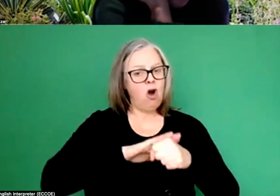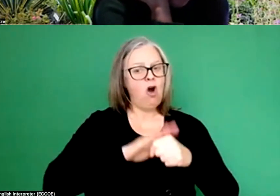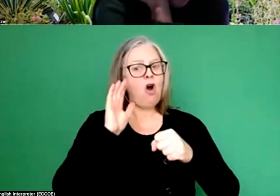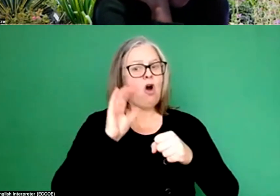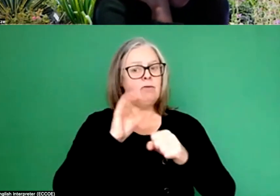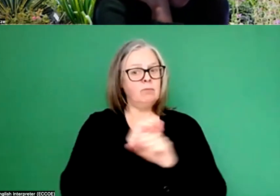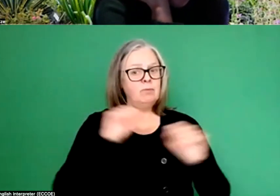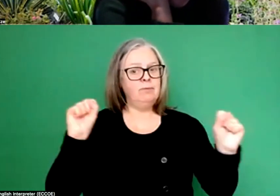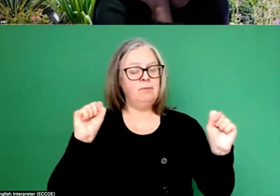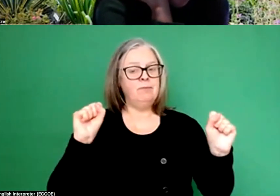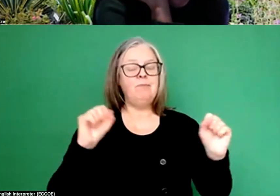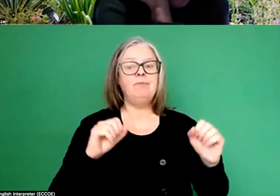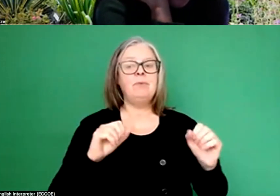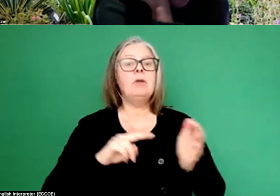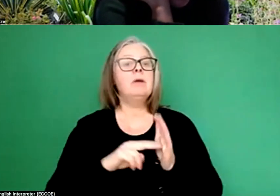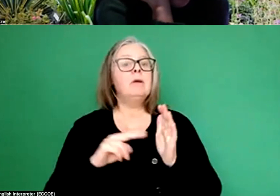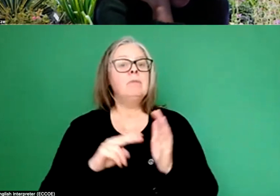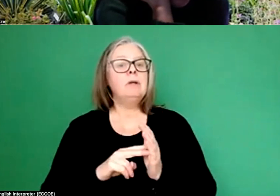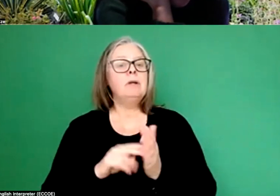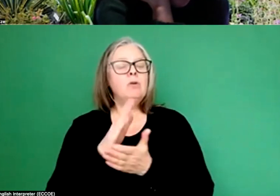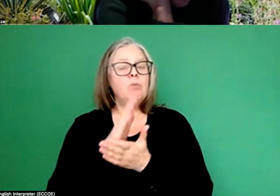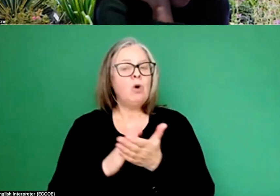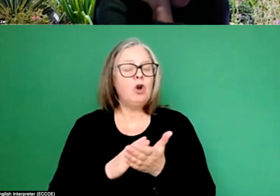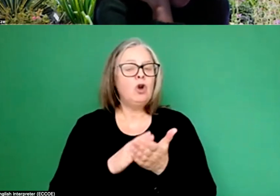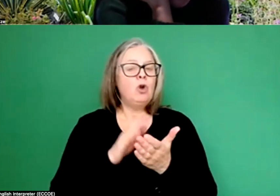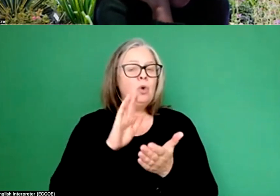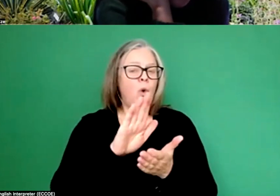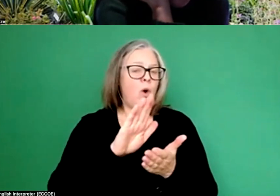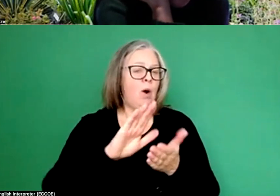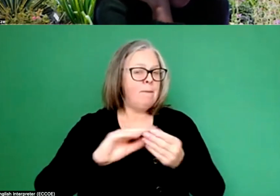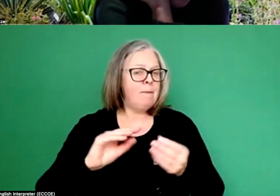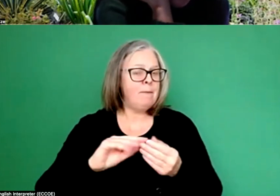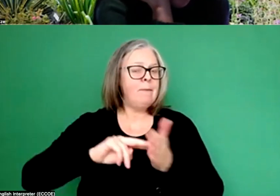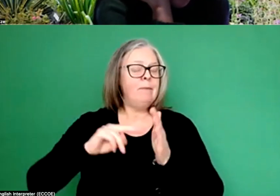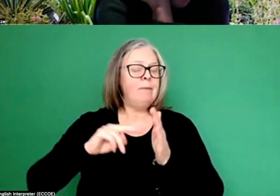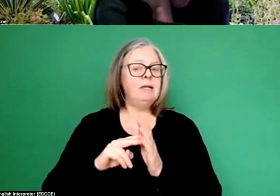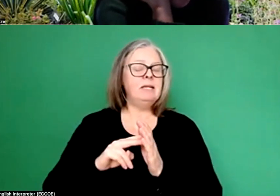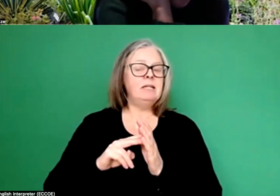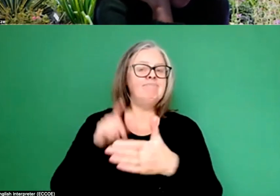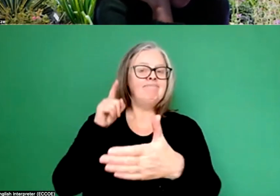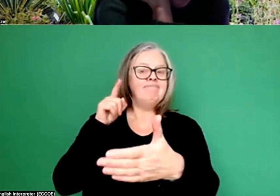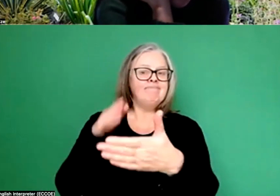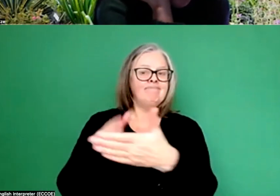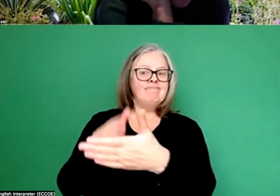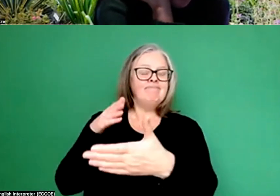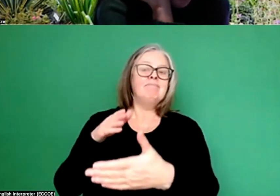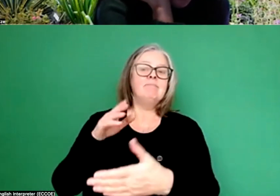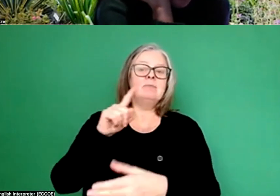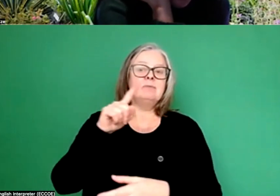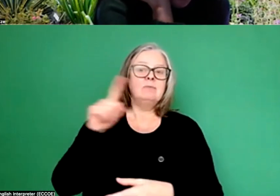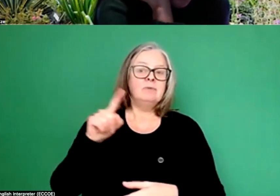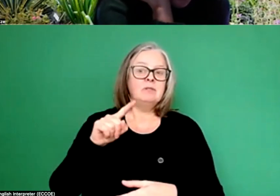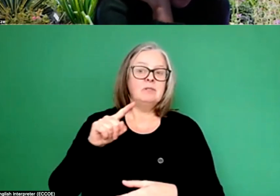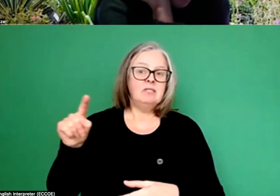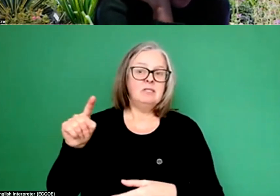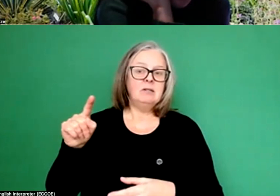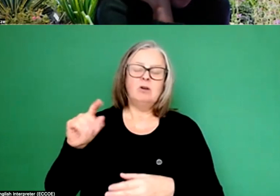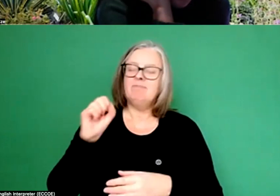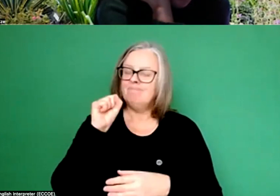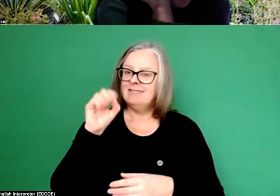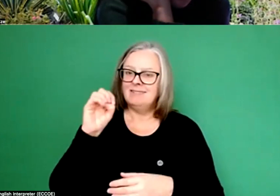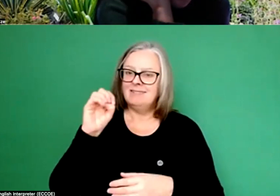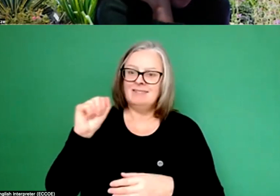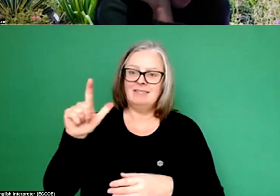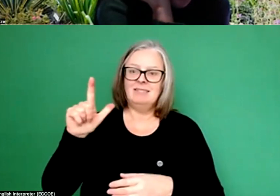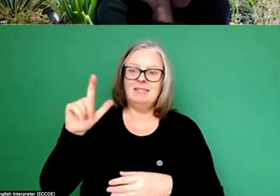means a rejection of the inevitability of things like sea level rise and a world of whatever increasing